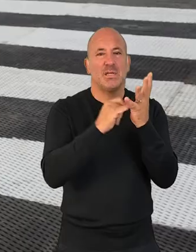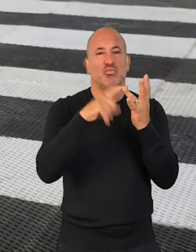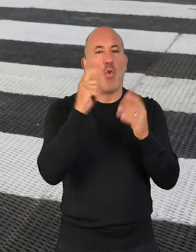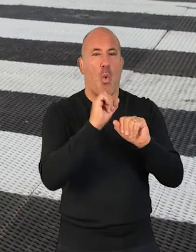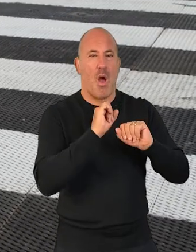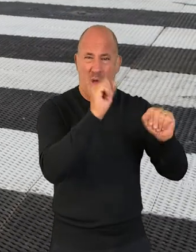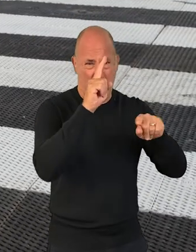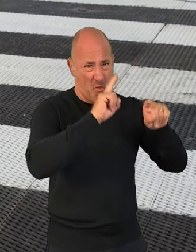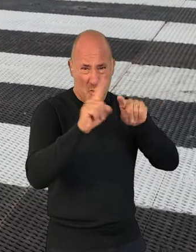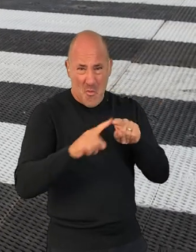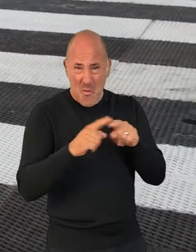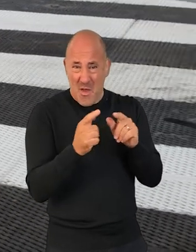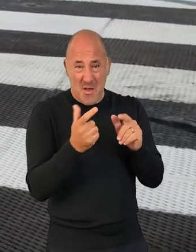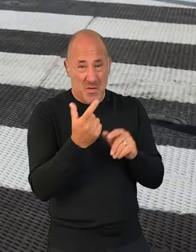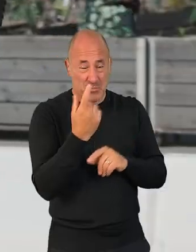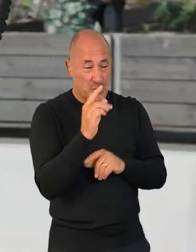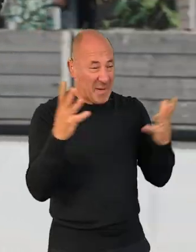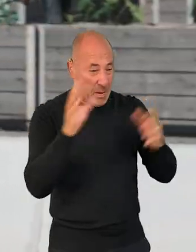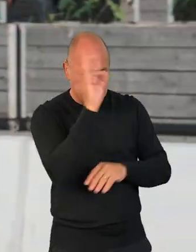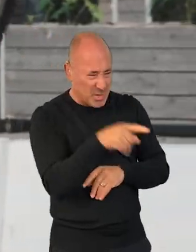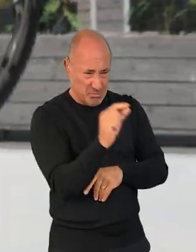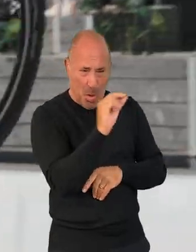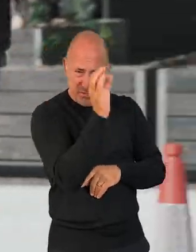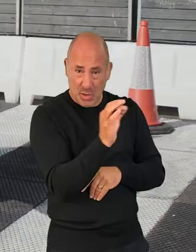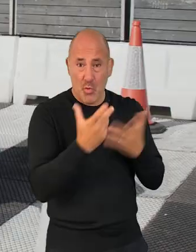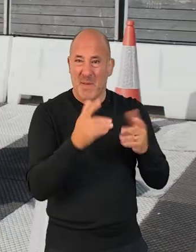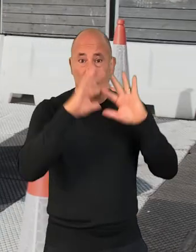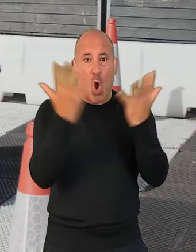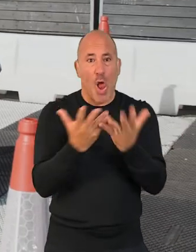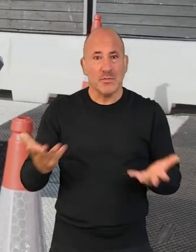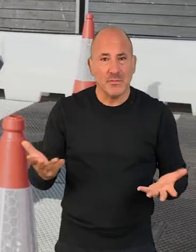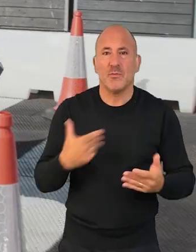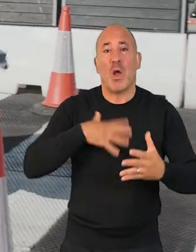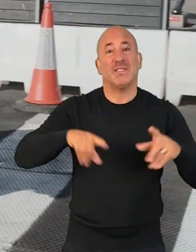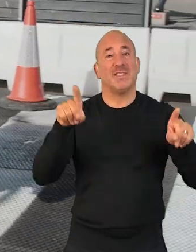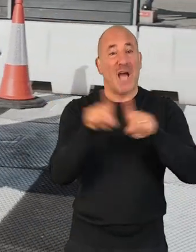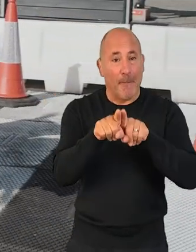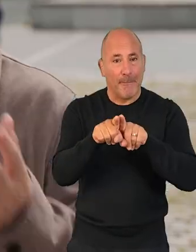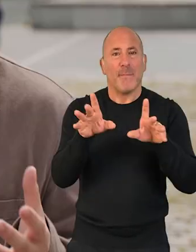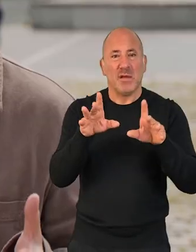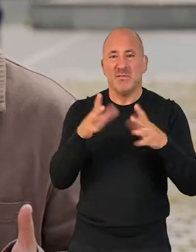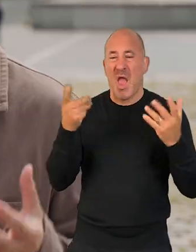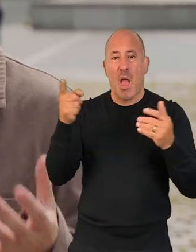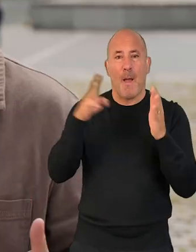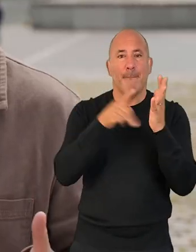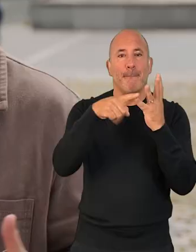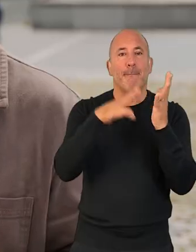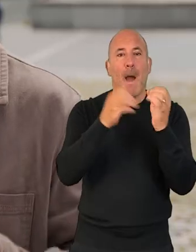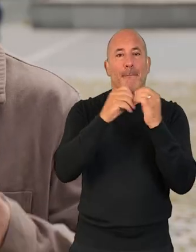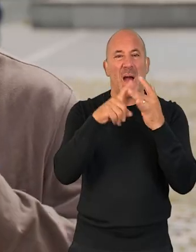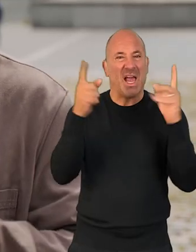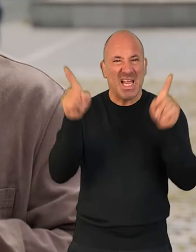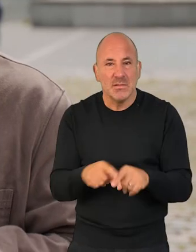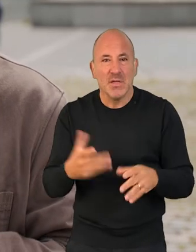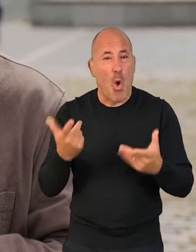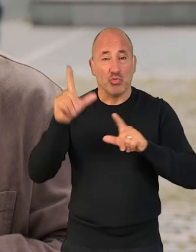a very, very like minor representative of what the world looks like. So we want to do the same game, but on like the bustling streets of Mumbai or